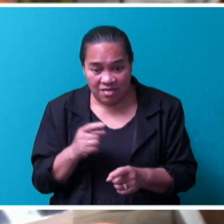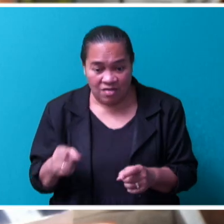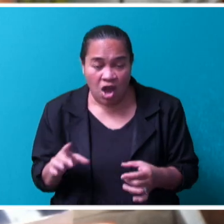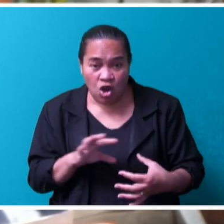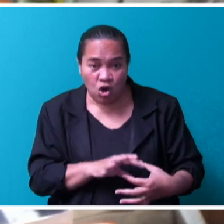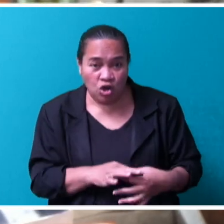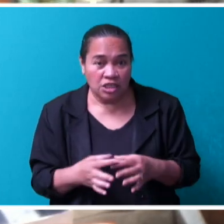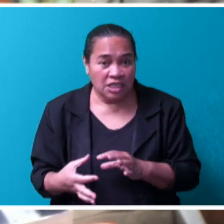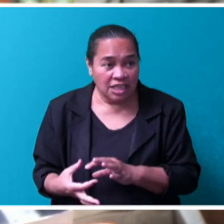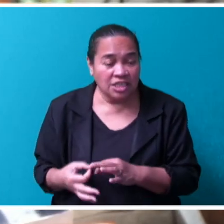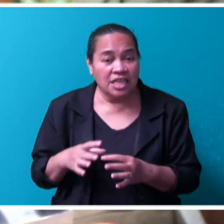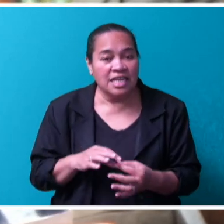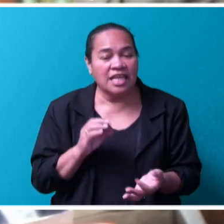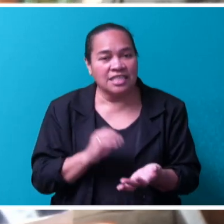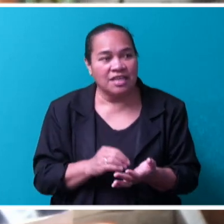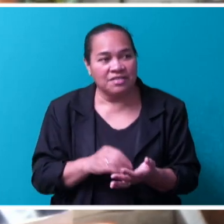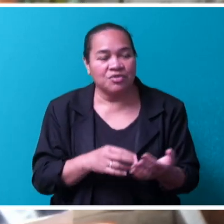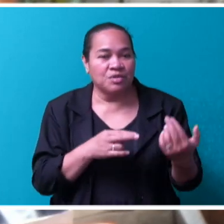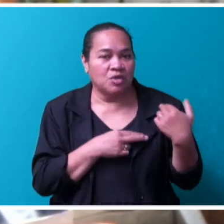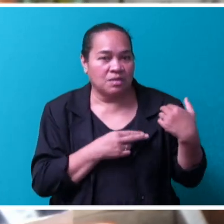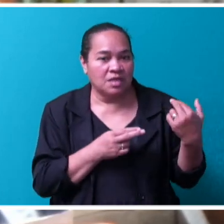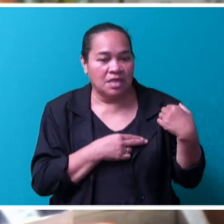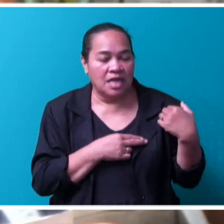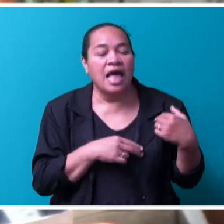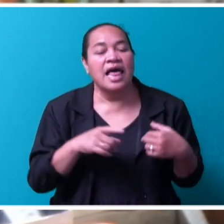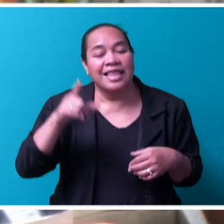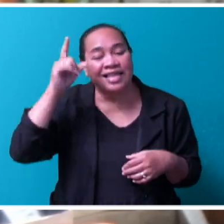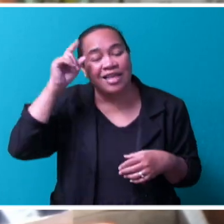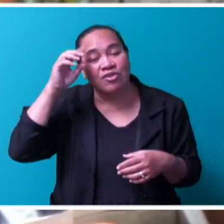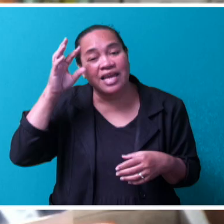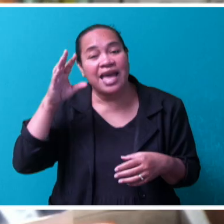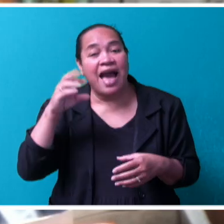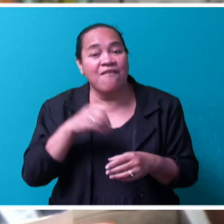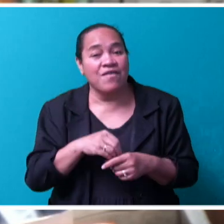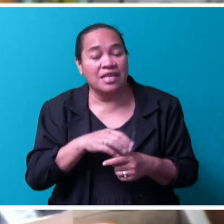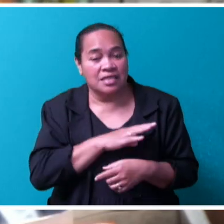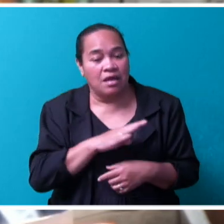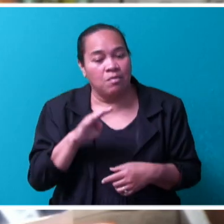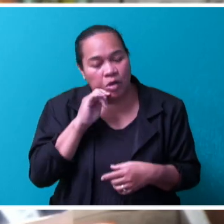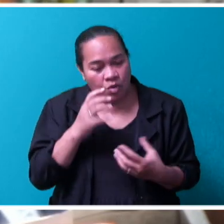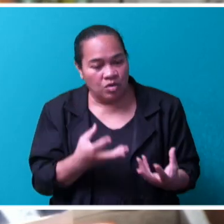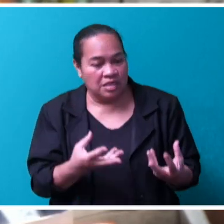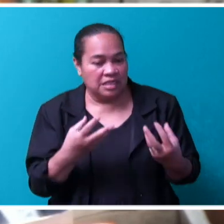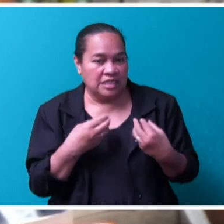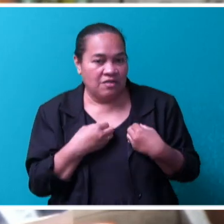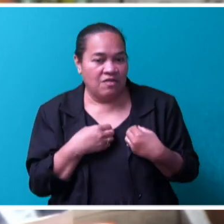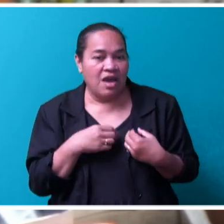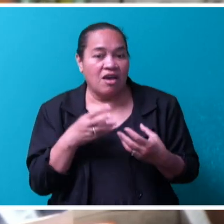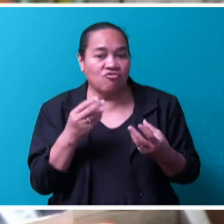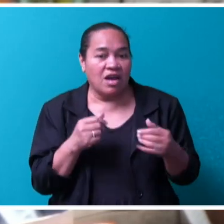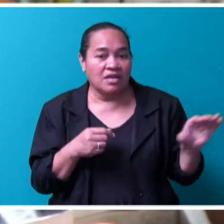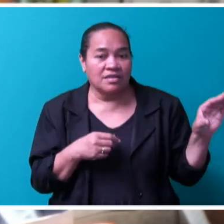coordinations, and service responsibility, the iTaukei Affairs Board will receive a grant of